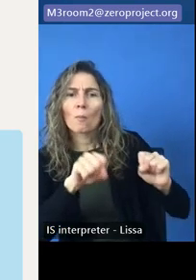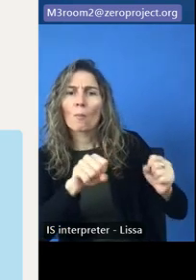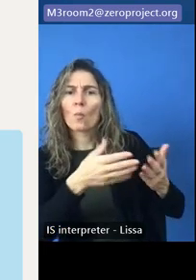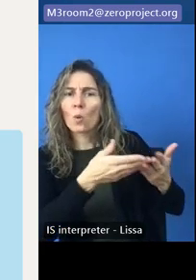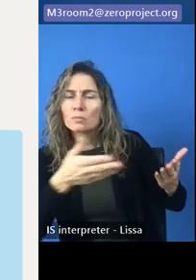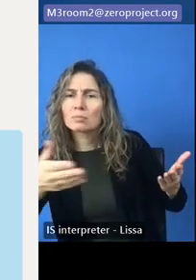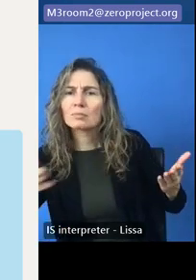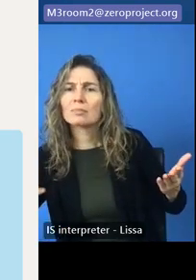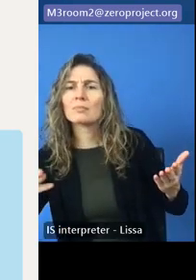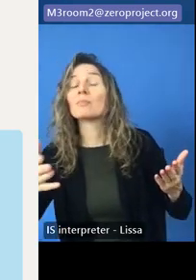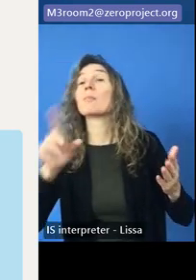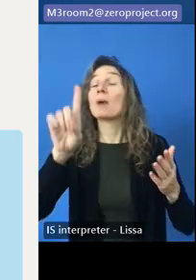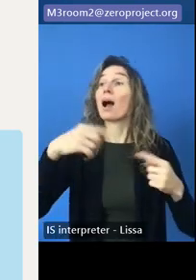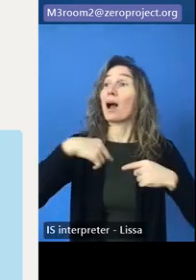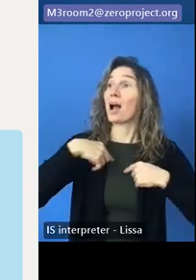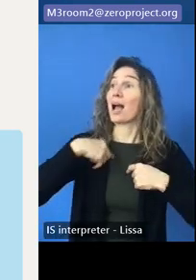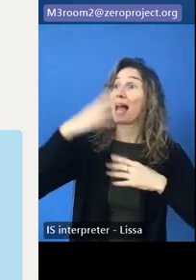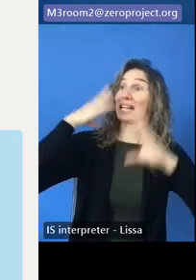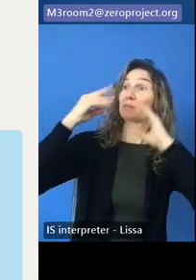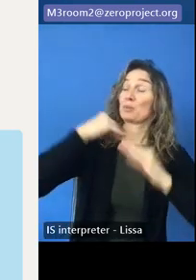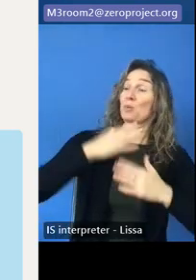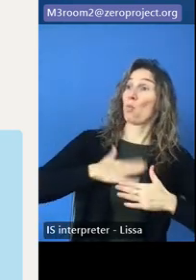gain experience from colleagues.